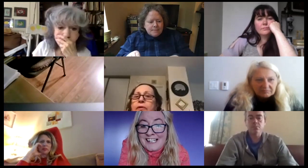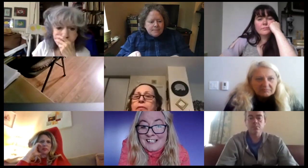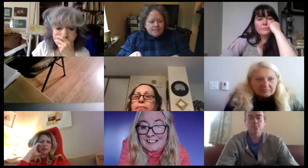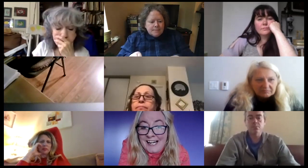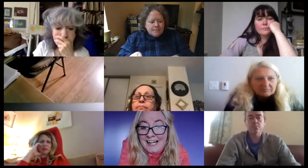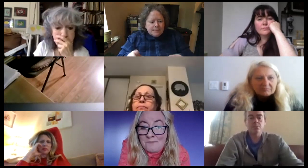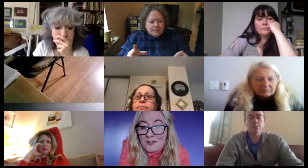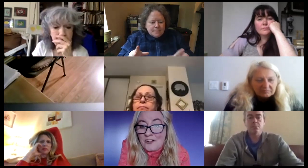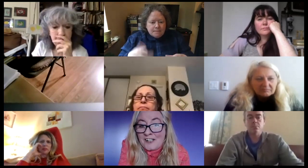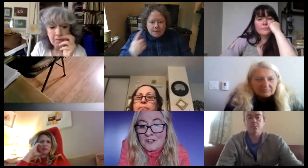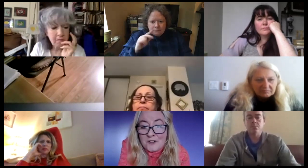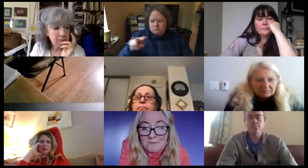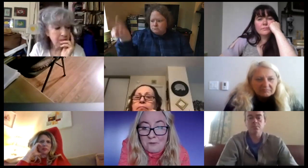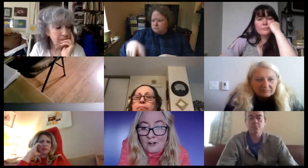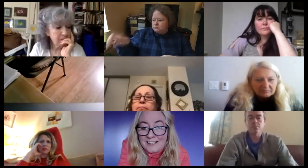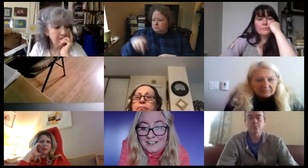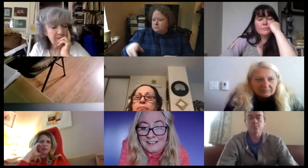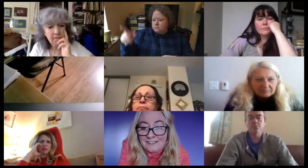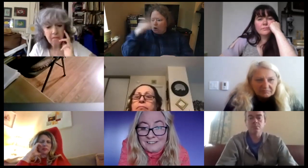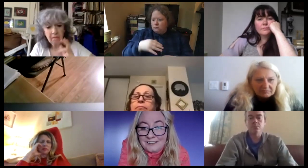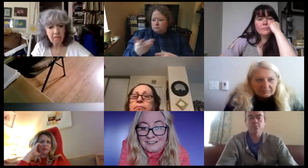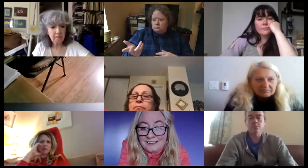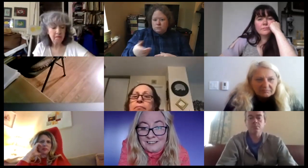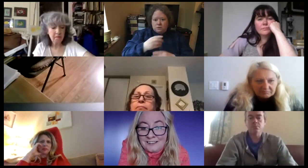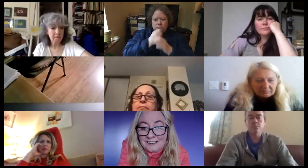tried to get a name, tried to do some pointing,